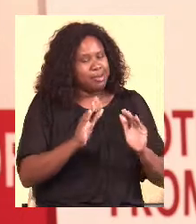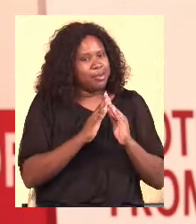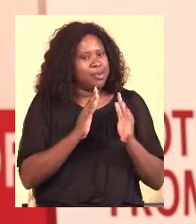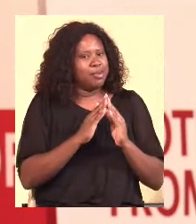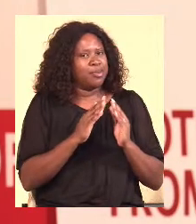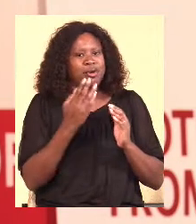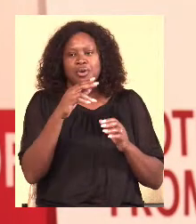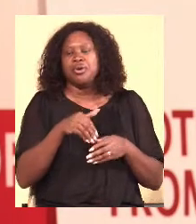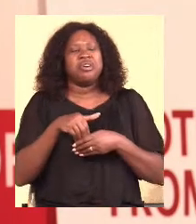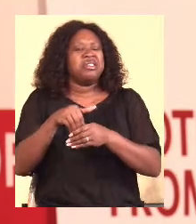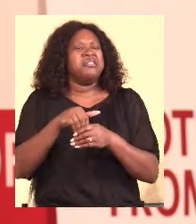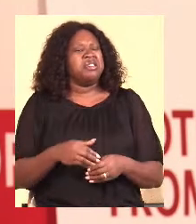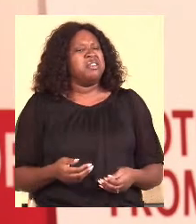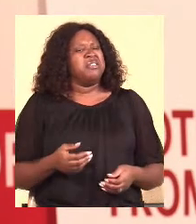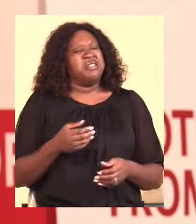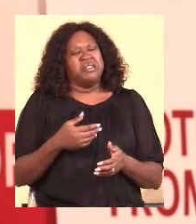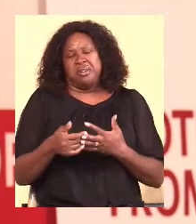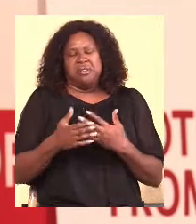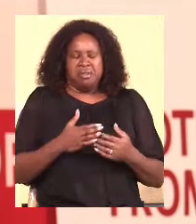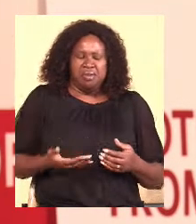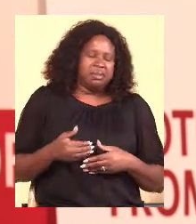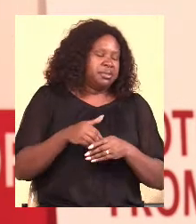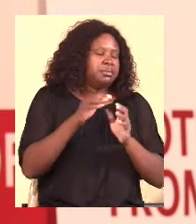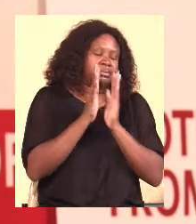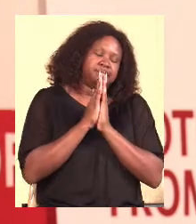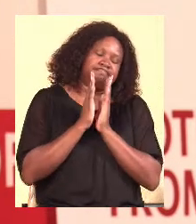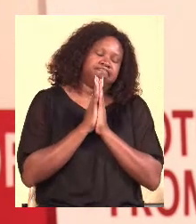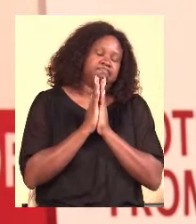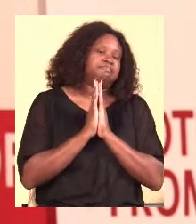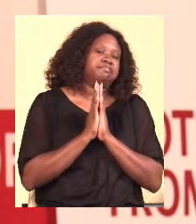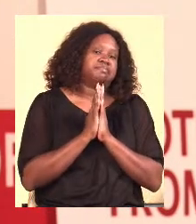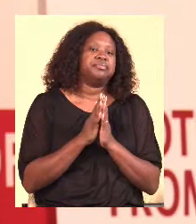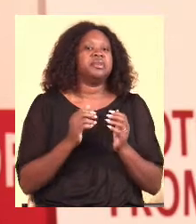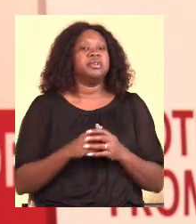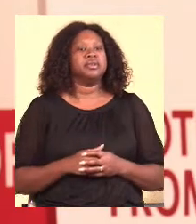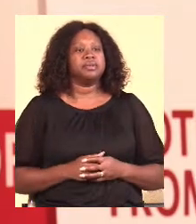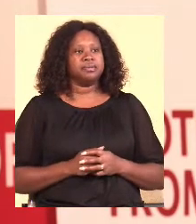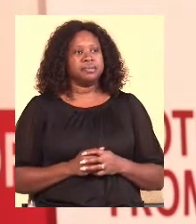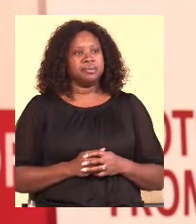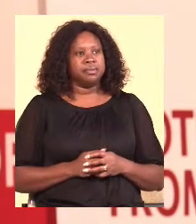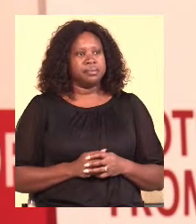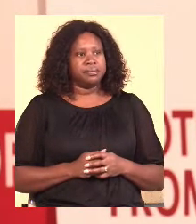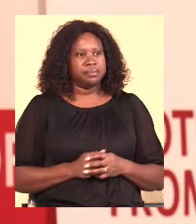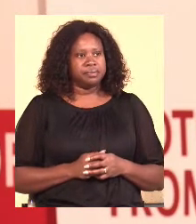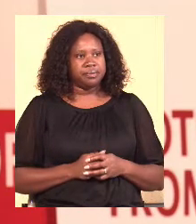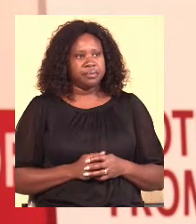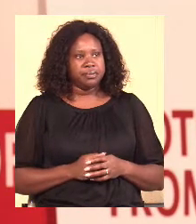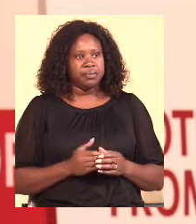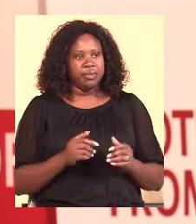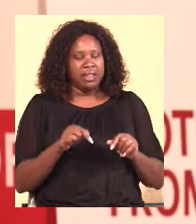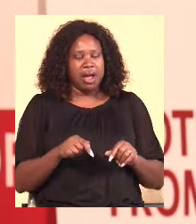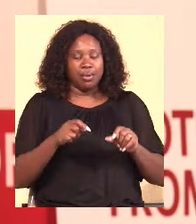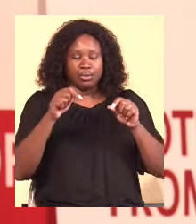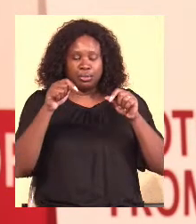travel unnecessarily to places that would not be necessary for us to travel to. As we now move into